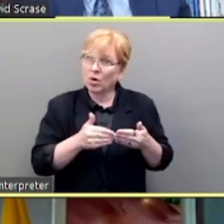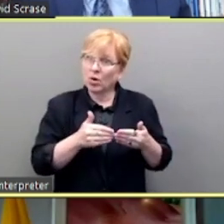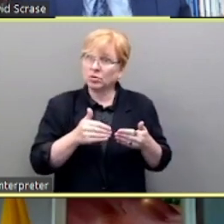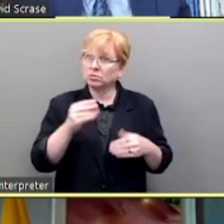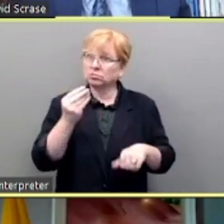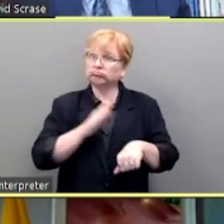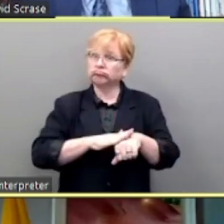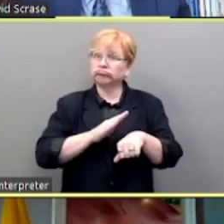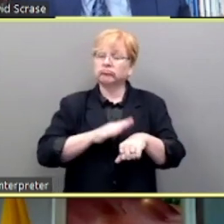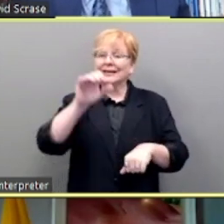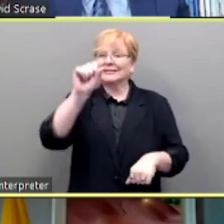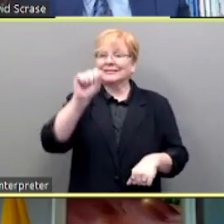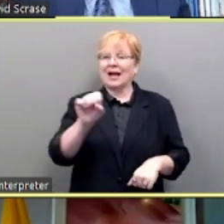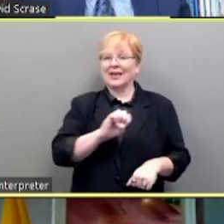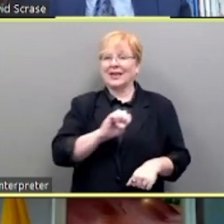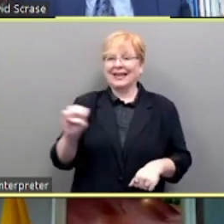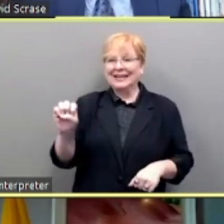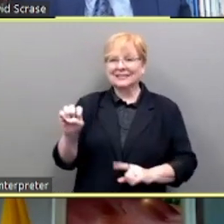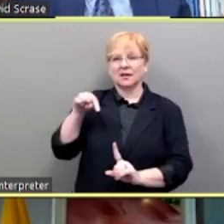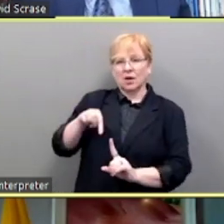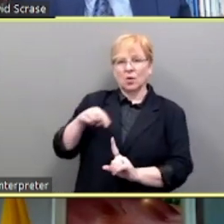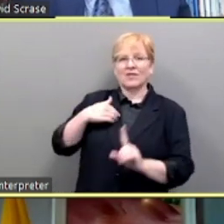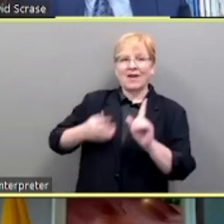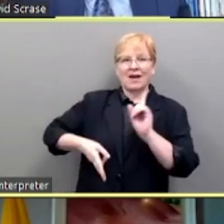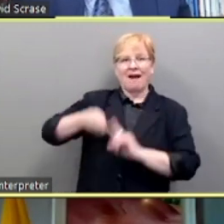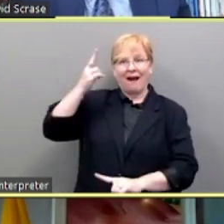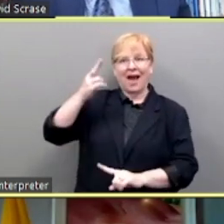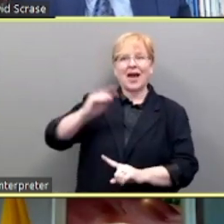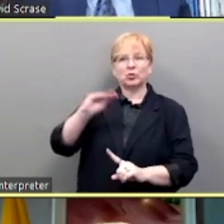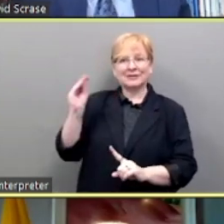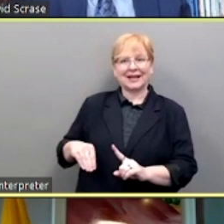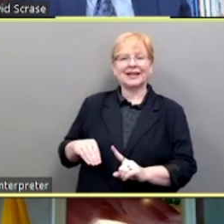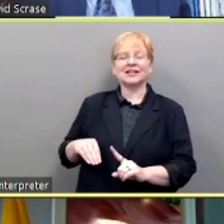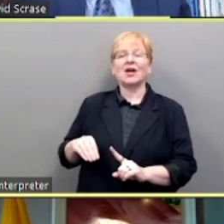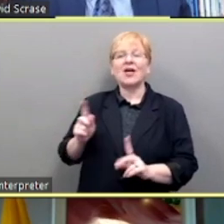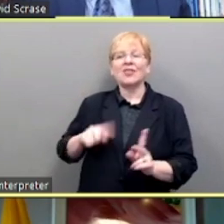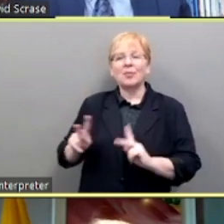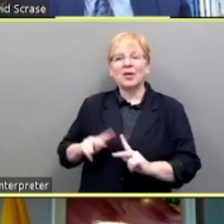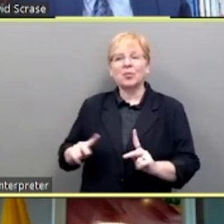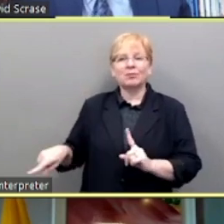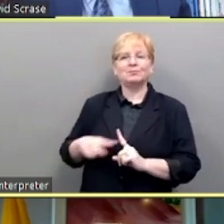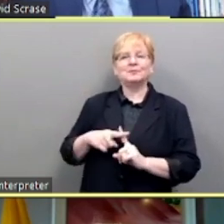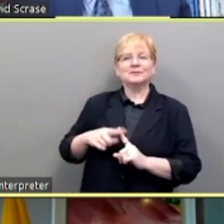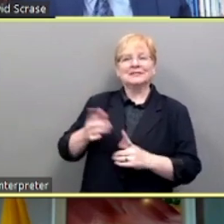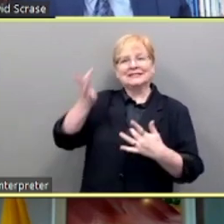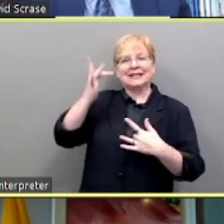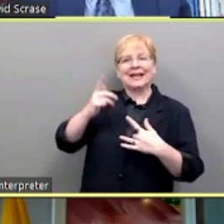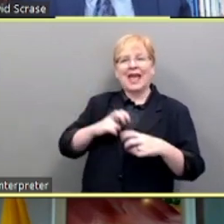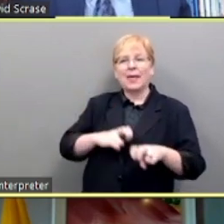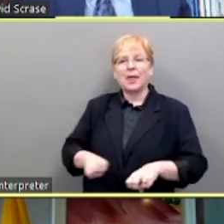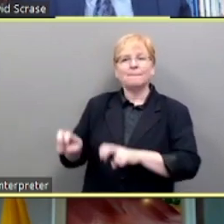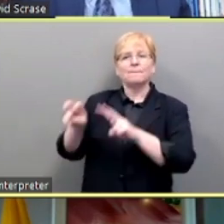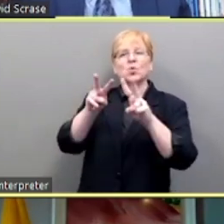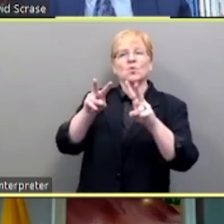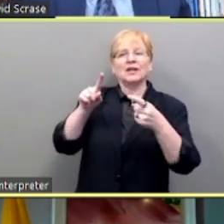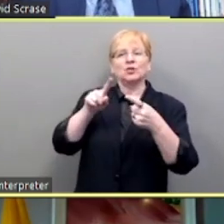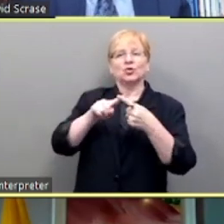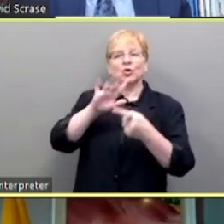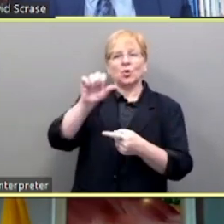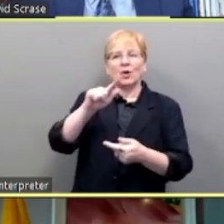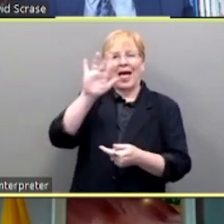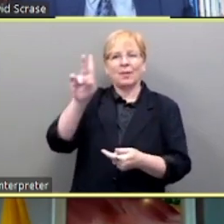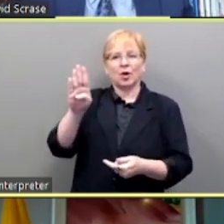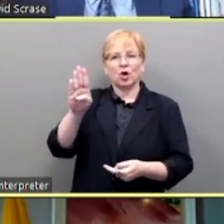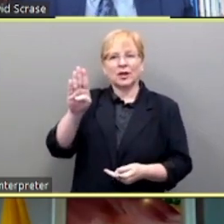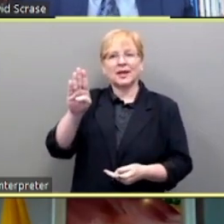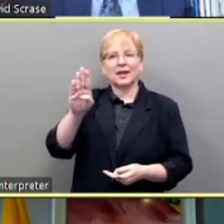attempted transfers and transfers from the southeast into Albuquerque this last weekend, and that's only going to go up. And this peak, when